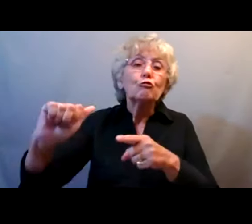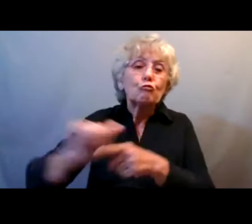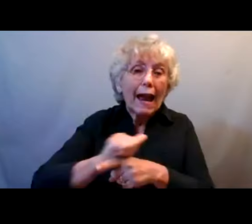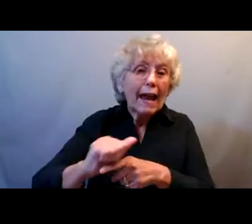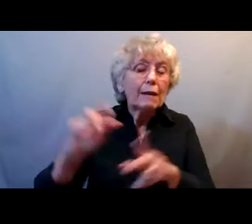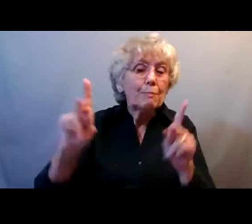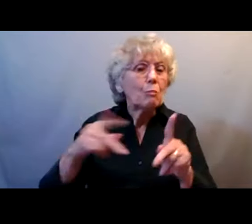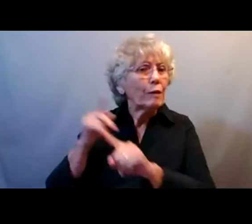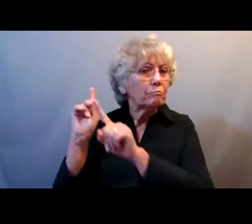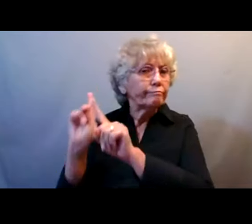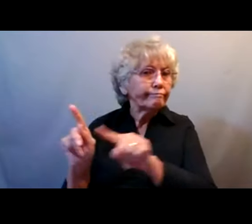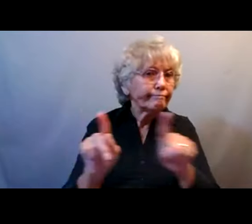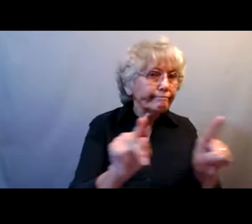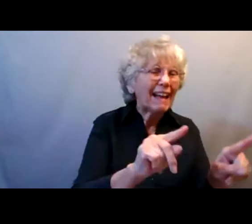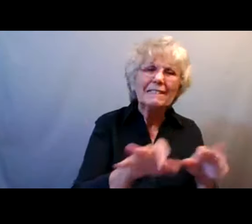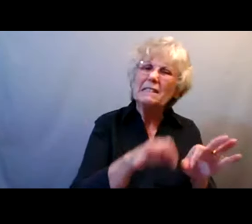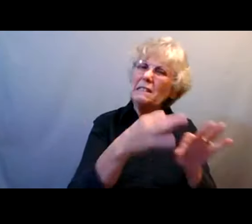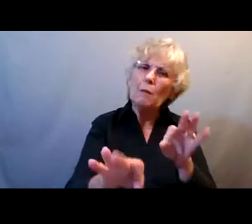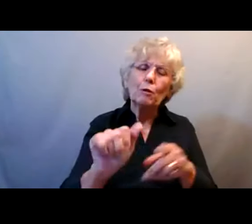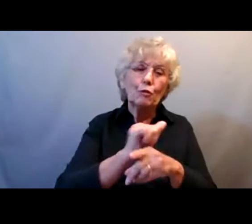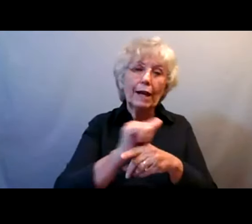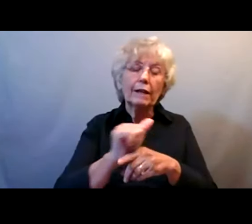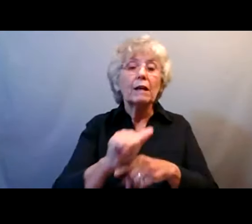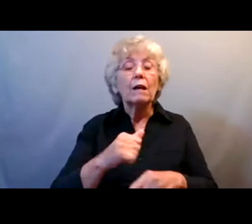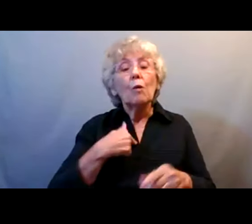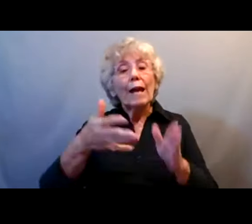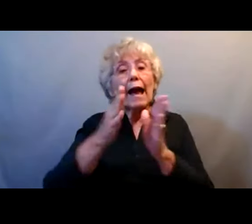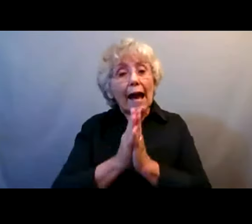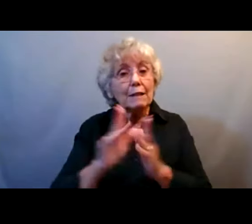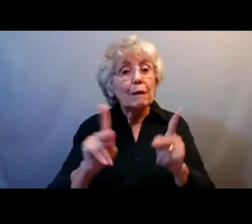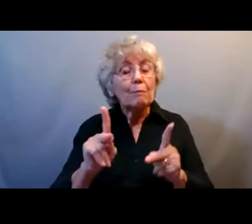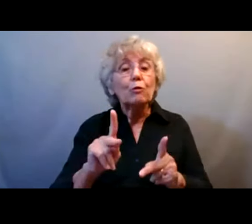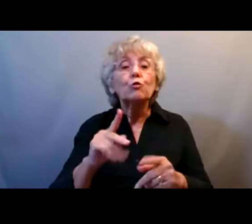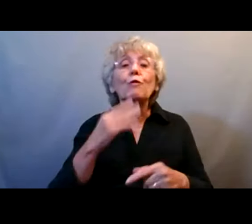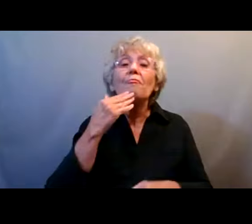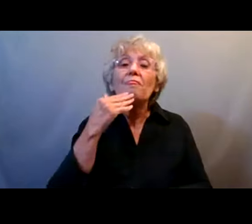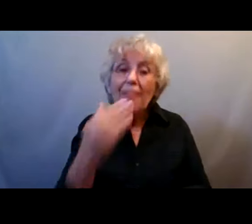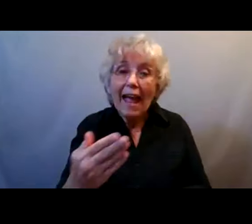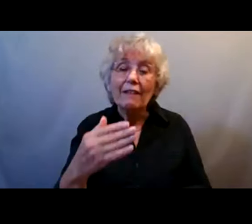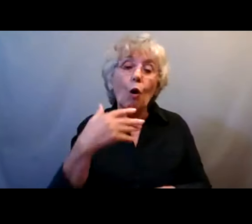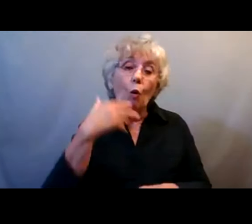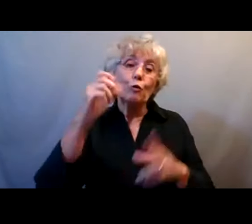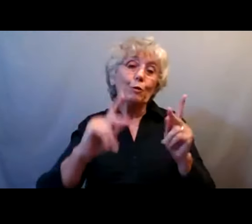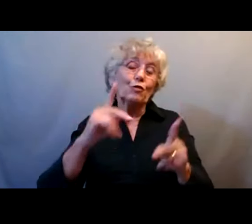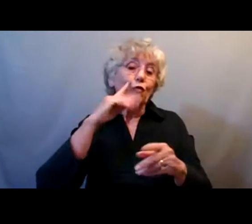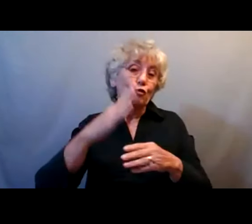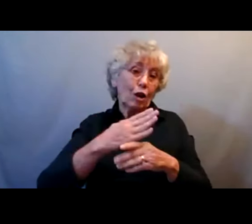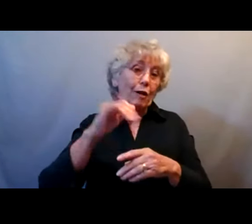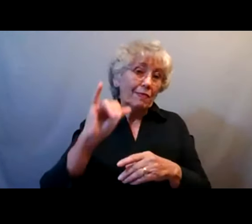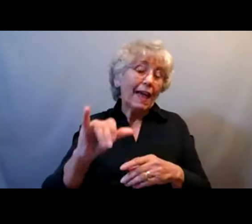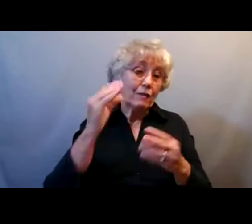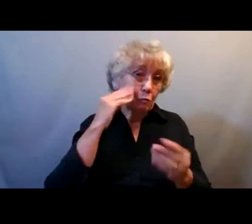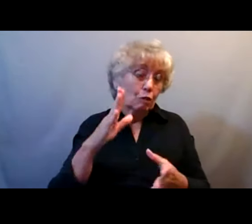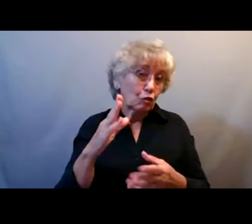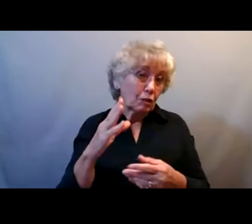simple training, you know, asking people to thank the elder for sharing that information. And is there more